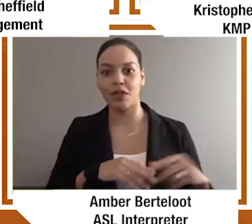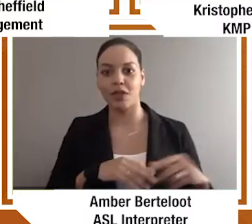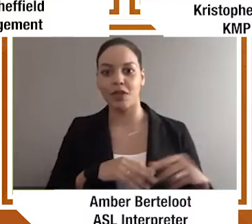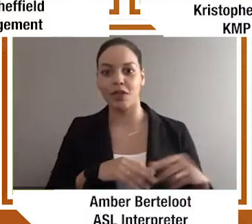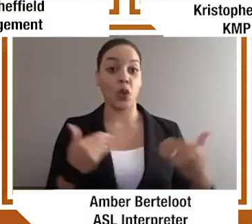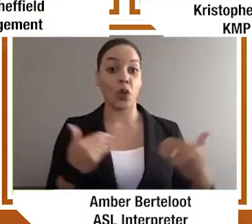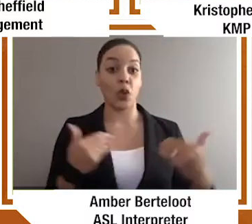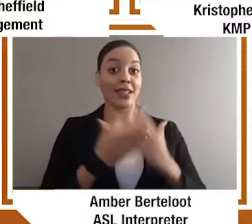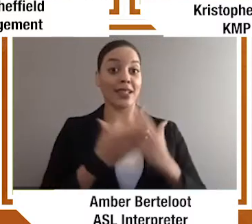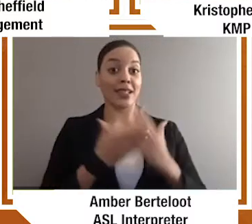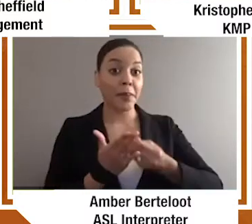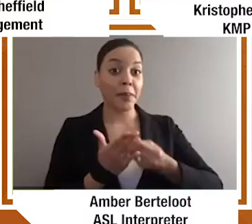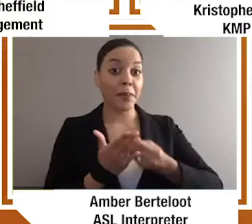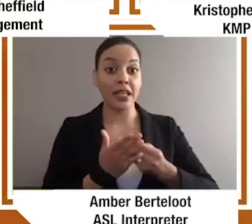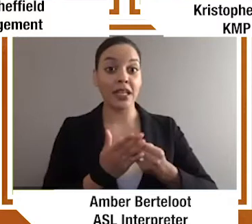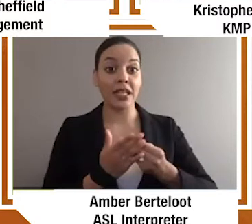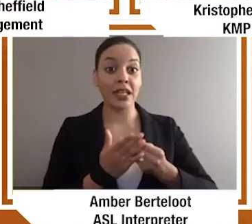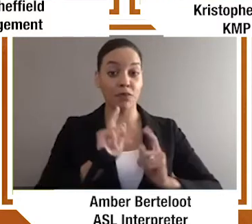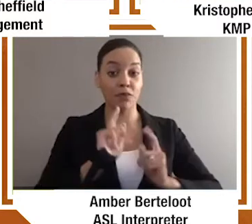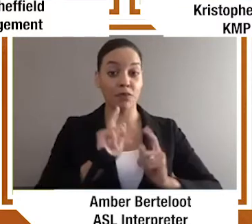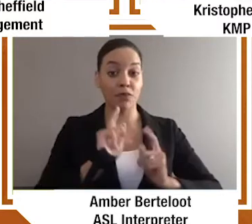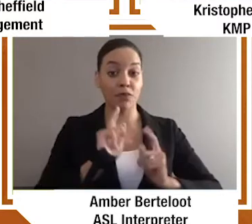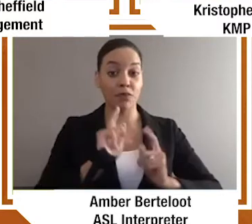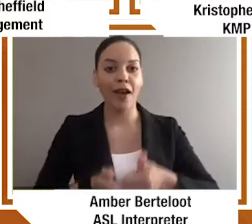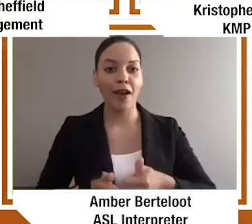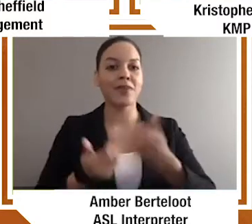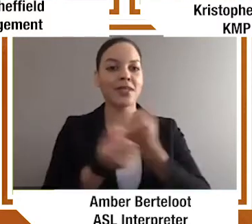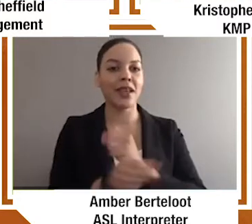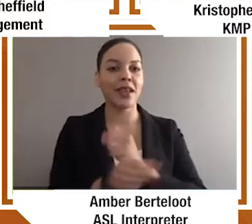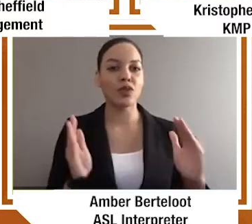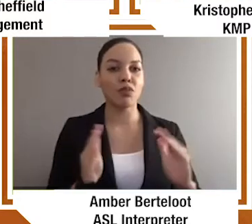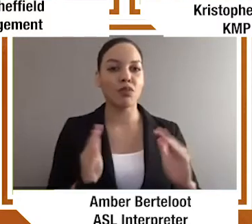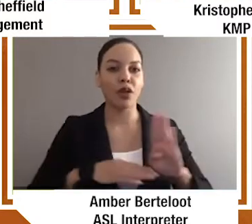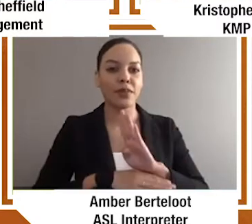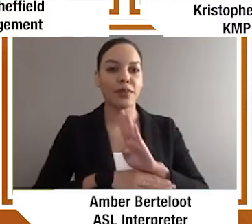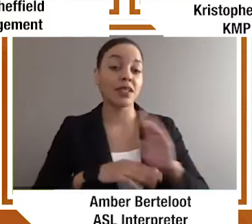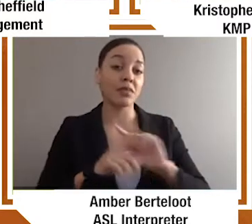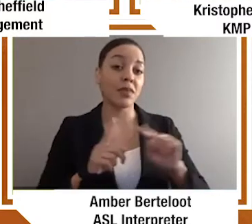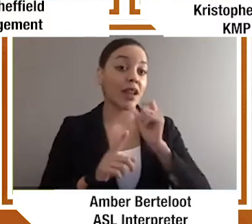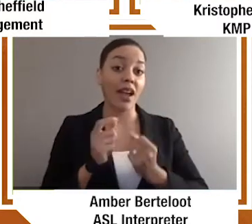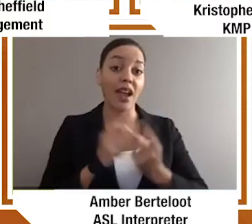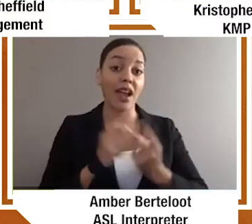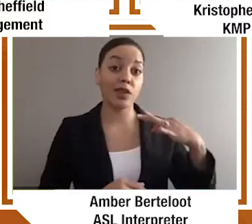to save our smaller organizations, save our smaller businesses, but everybody wasn't a beneficiary of that.